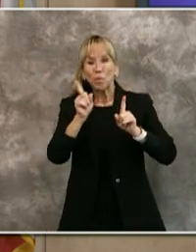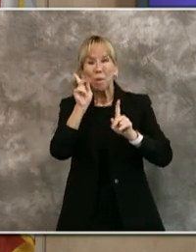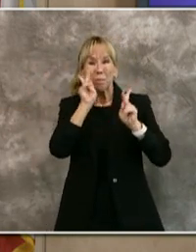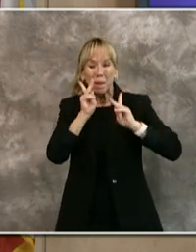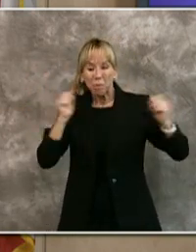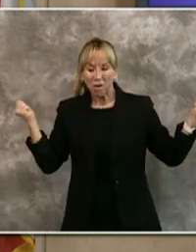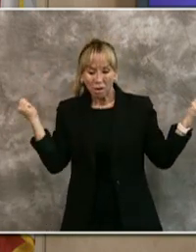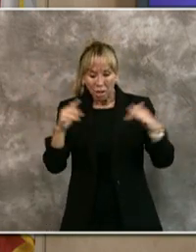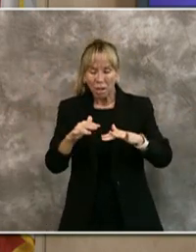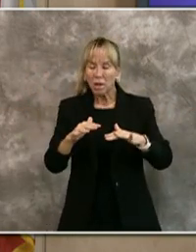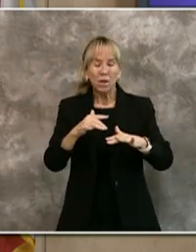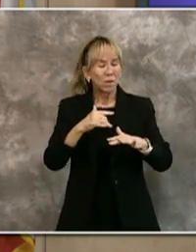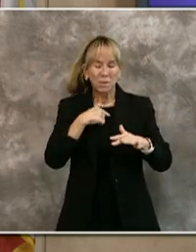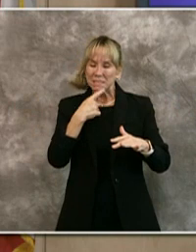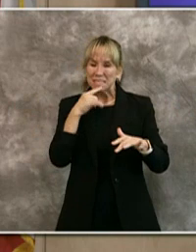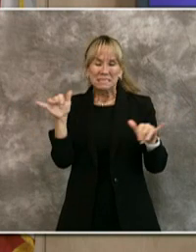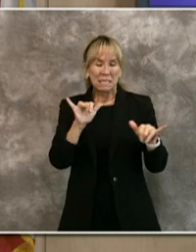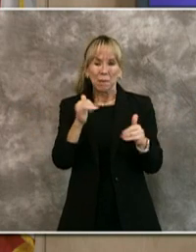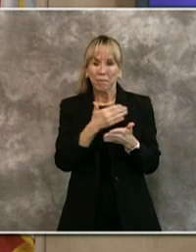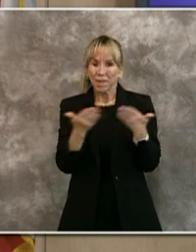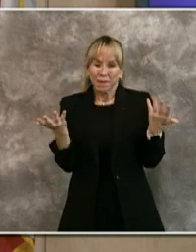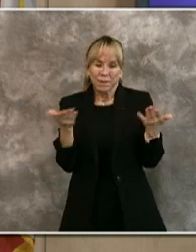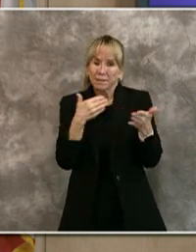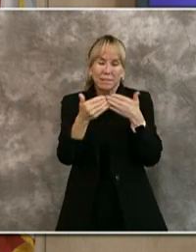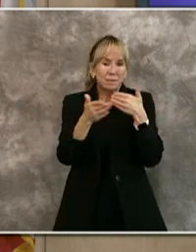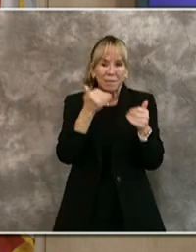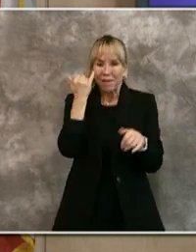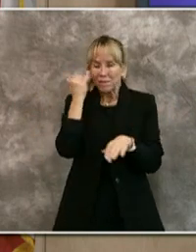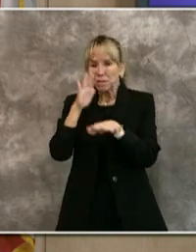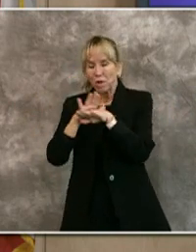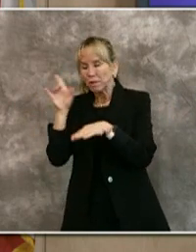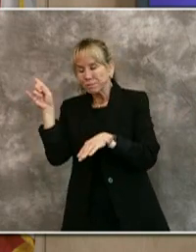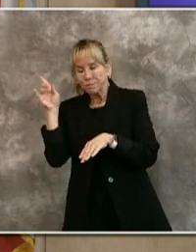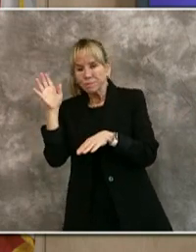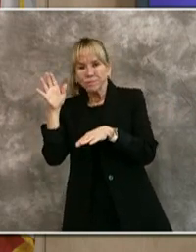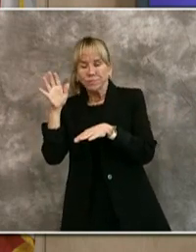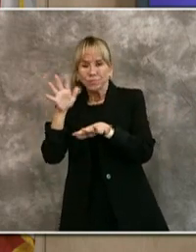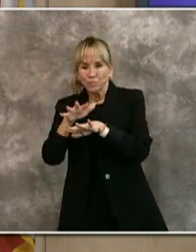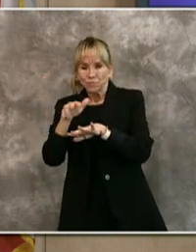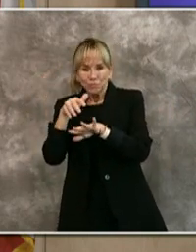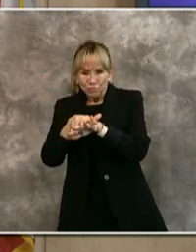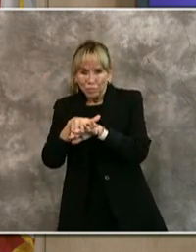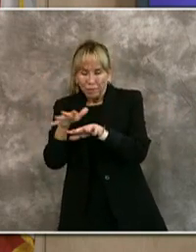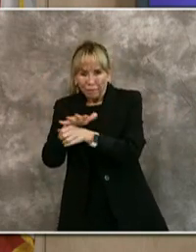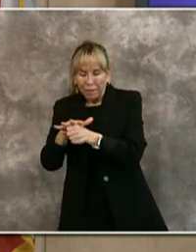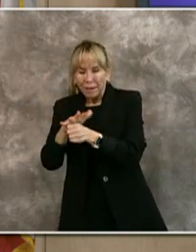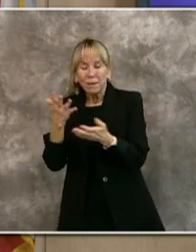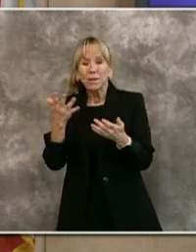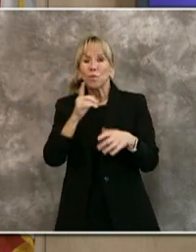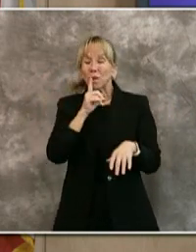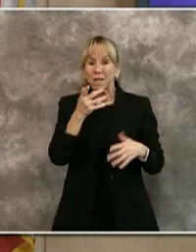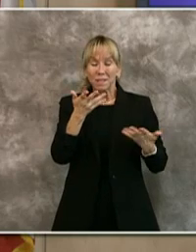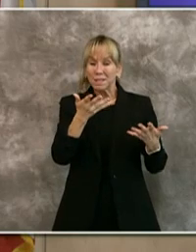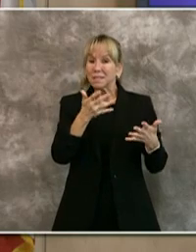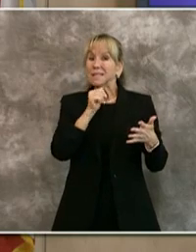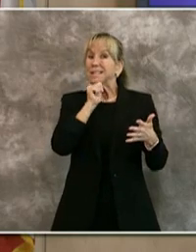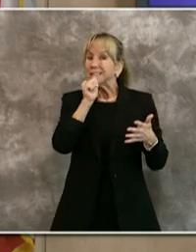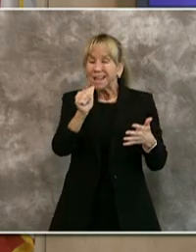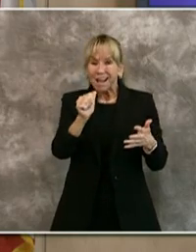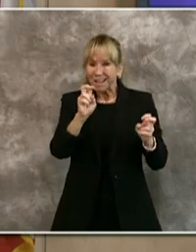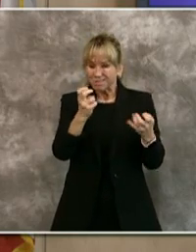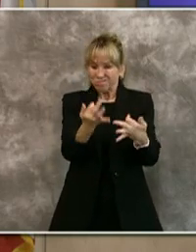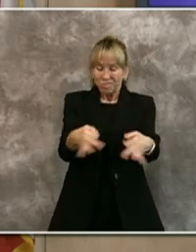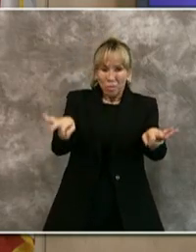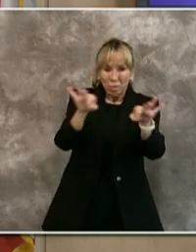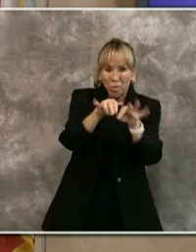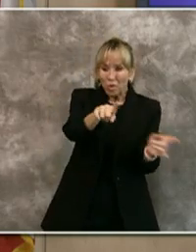thing, whether it's on or off tribal land, which is they should be aware that it is not essential to be going